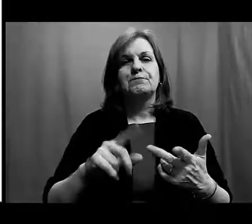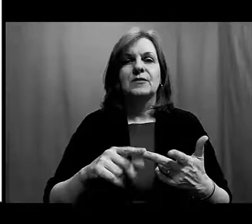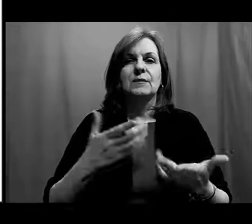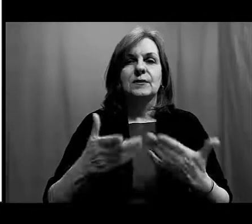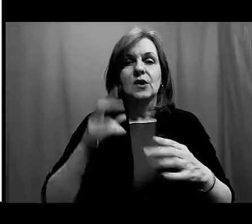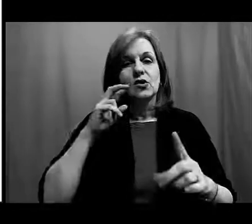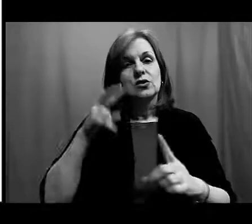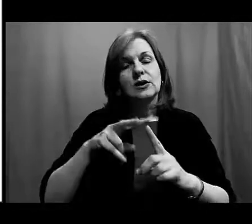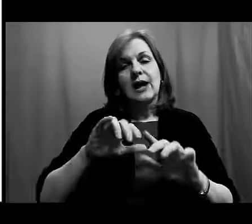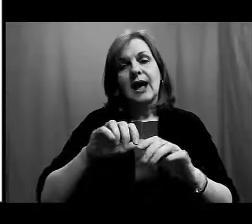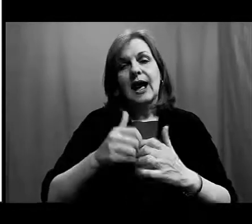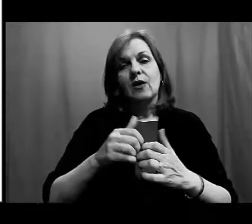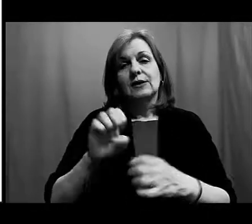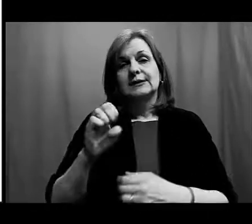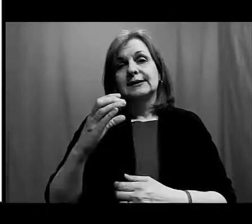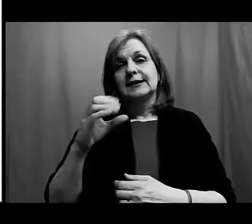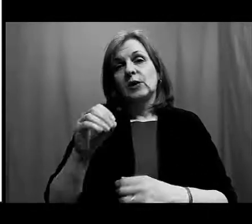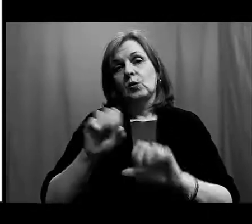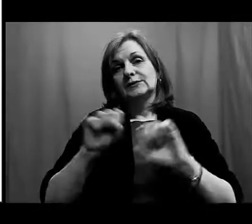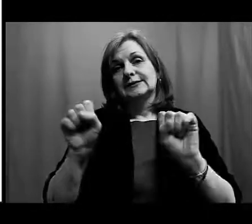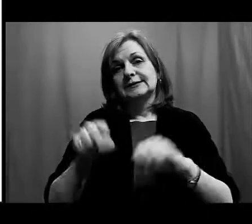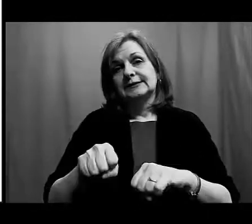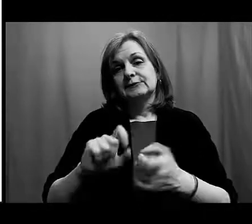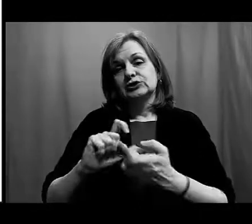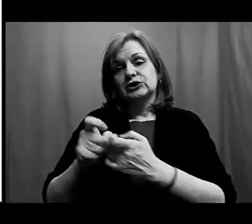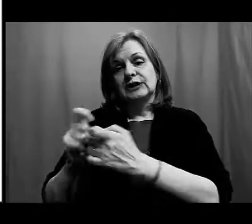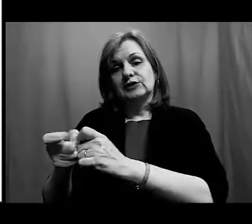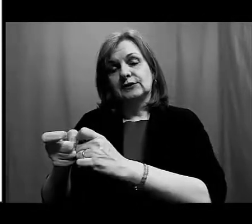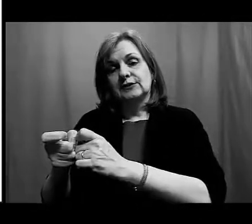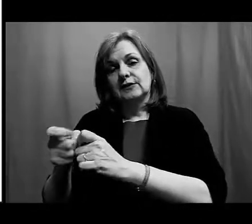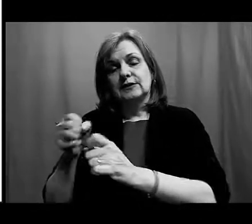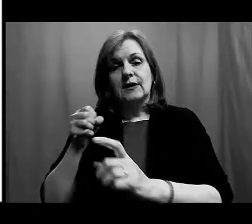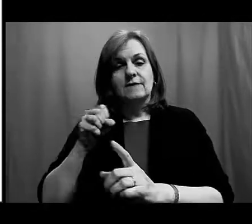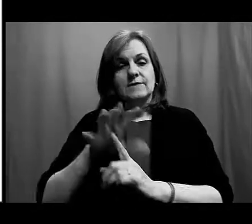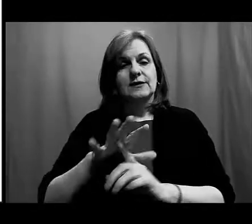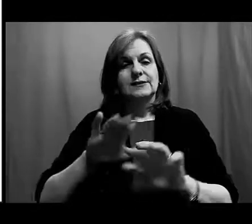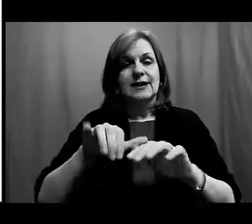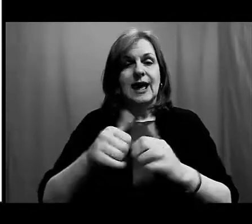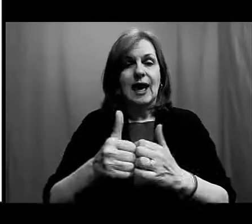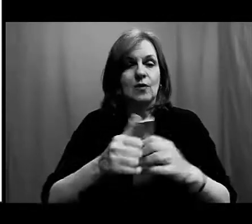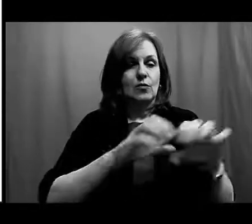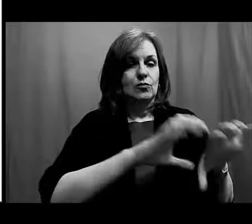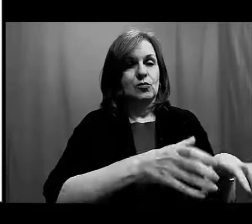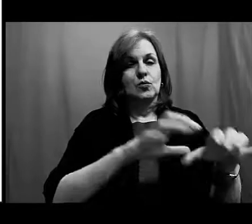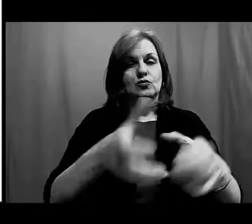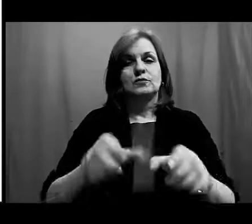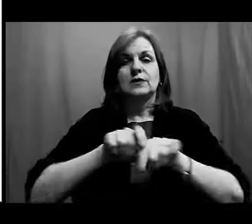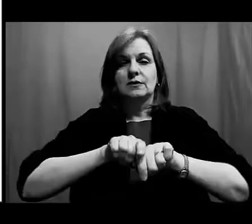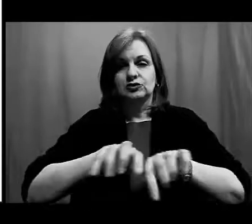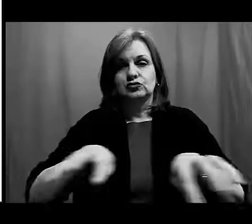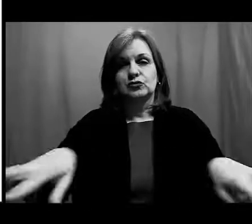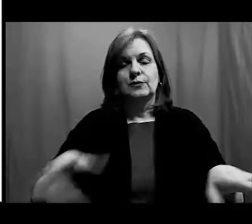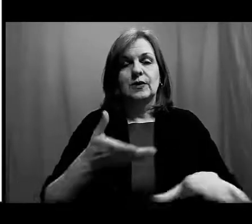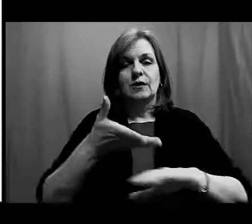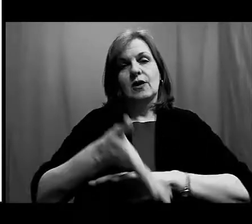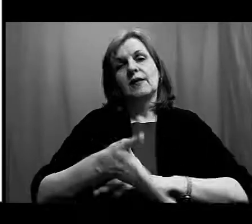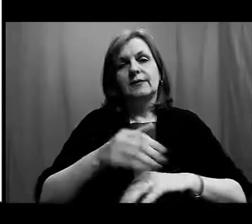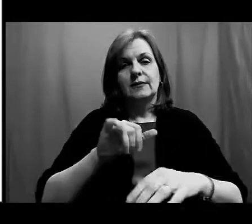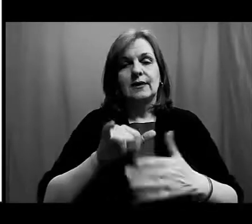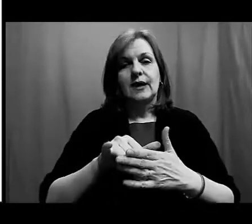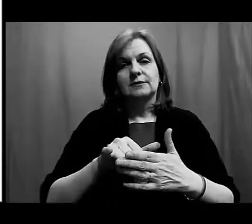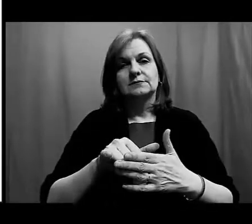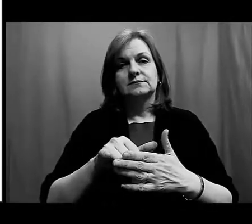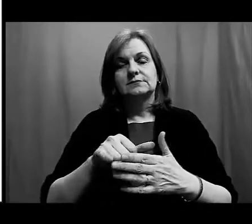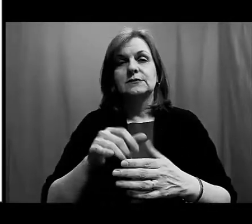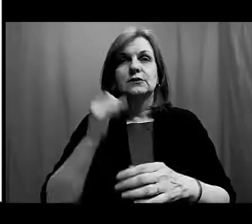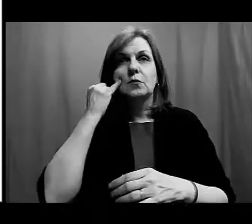the influence of changes in ecosystems that may alter the distribution of those organisms